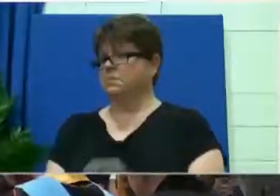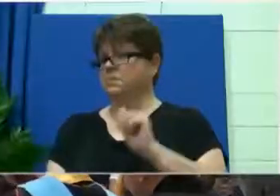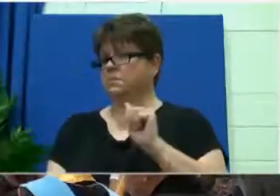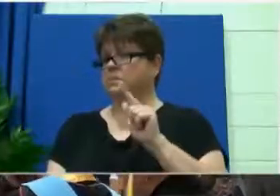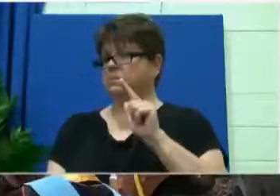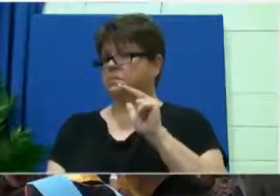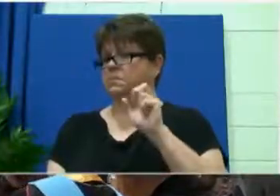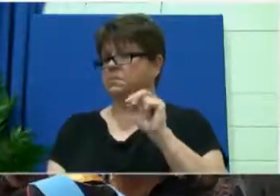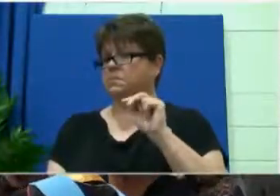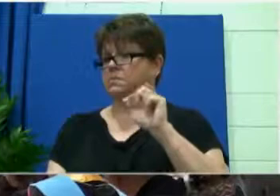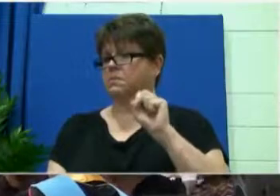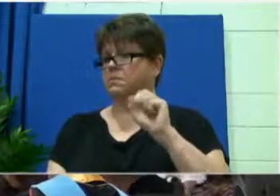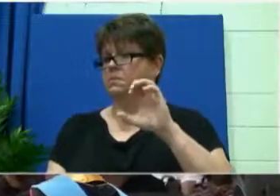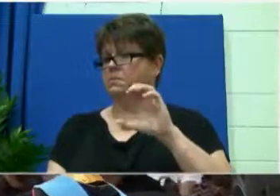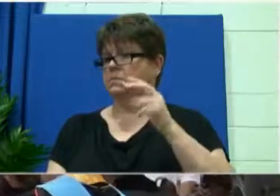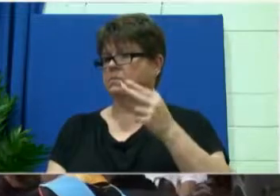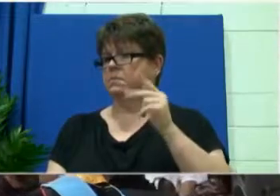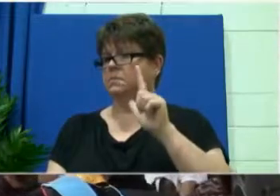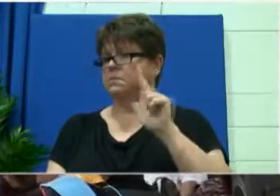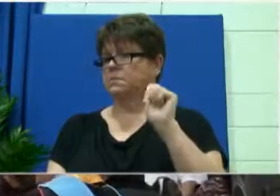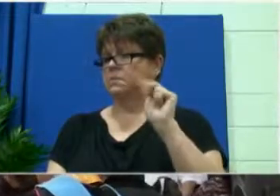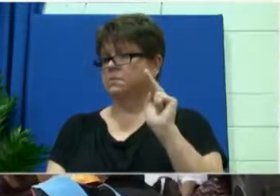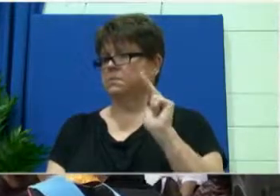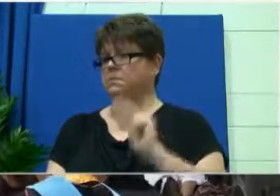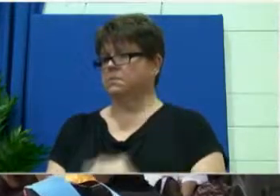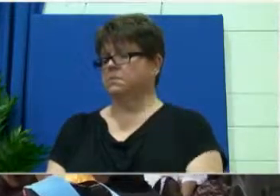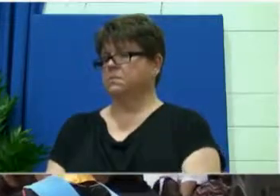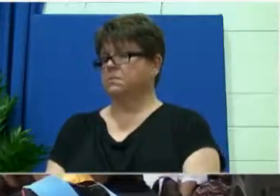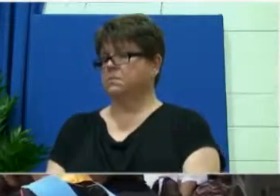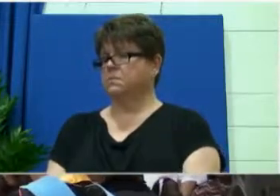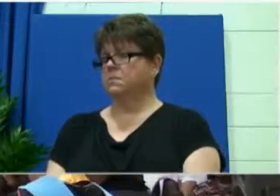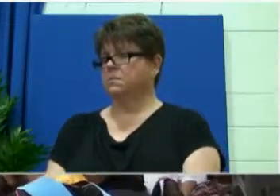Allison Jean Schlau, Associate in Arts.